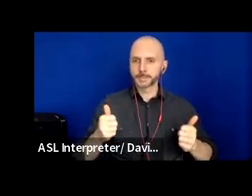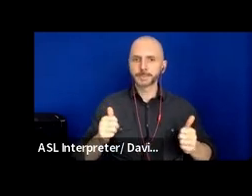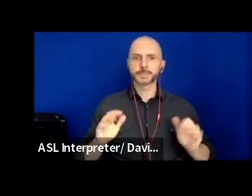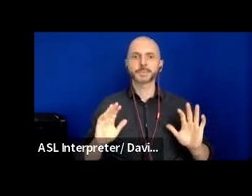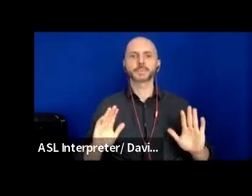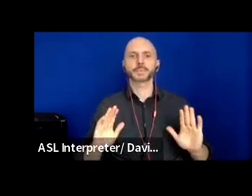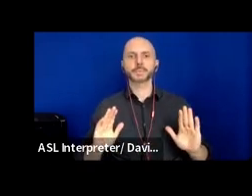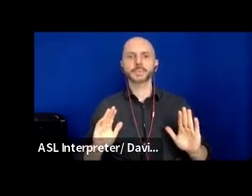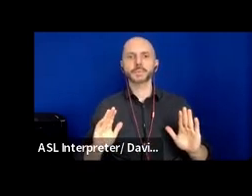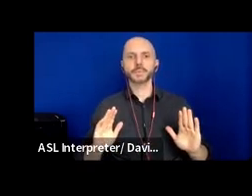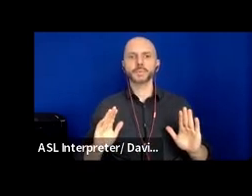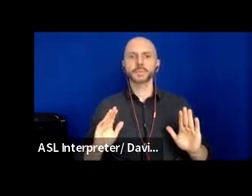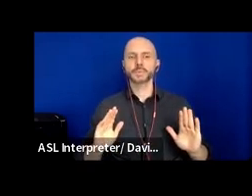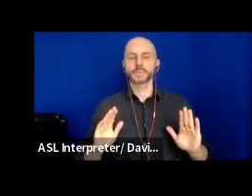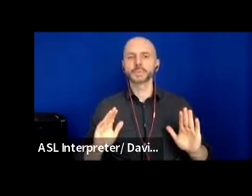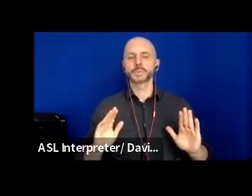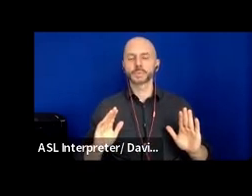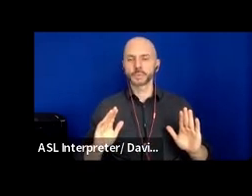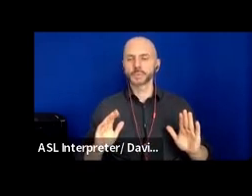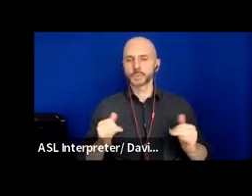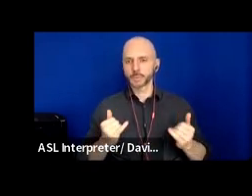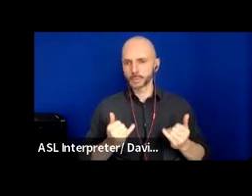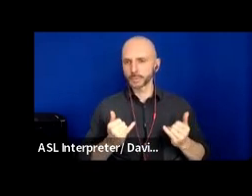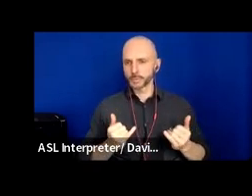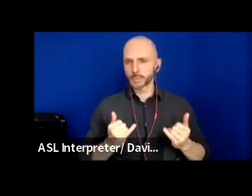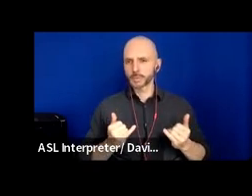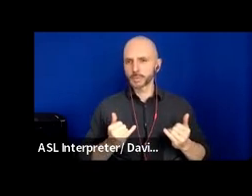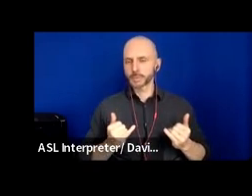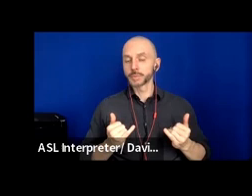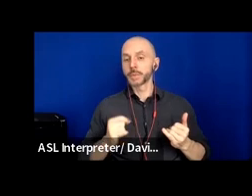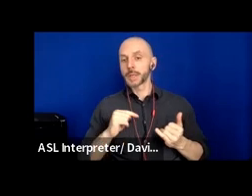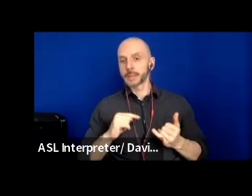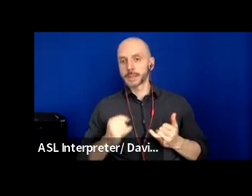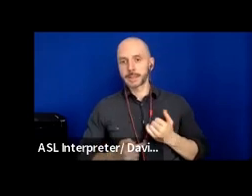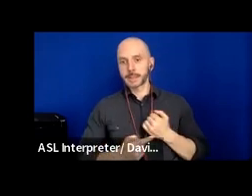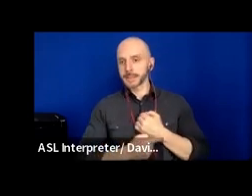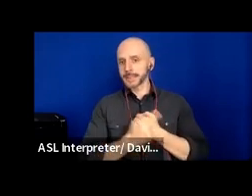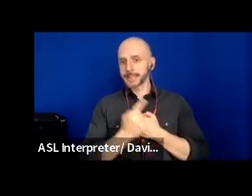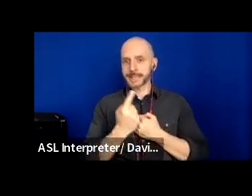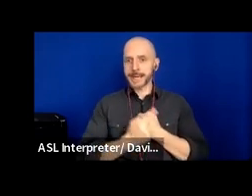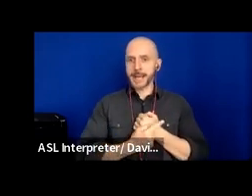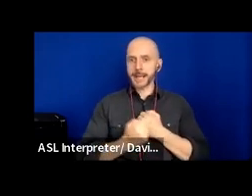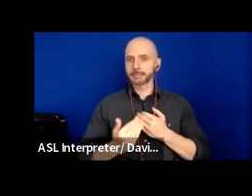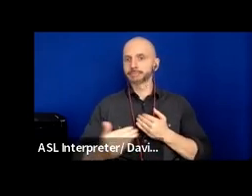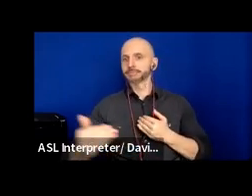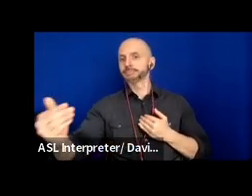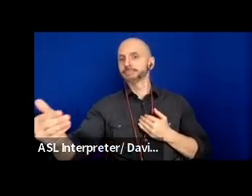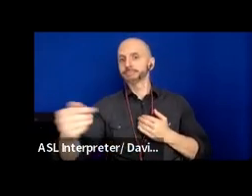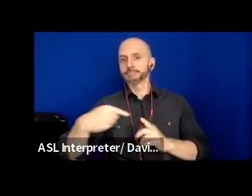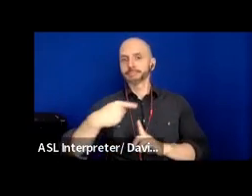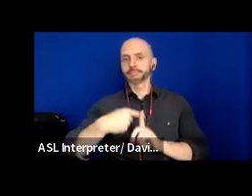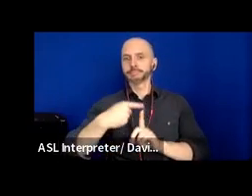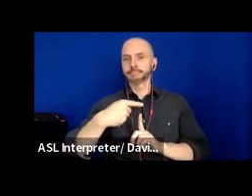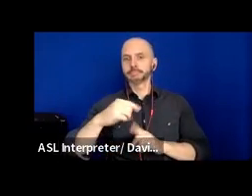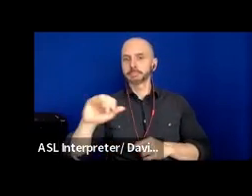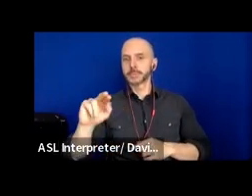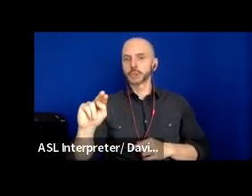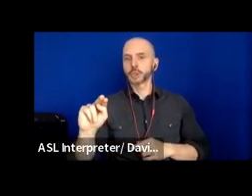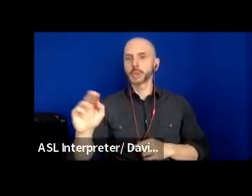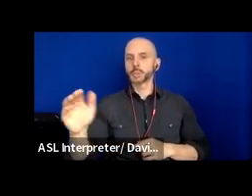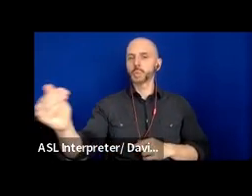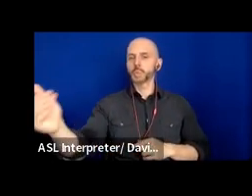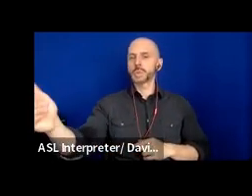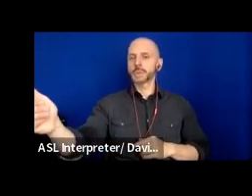have some time between now and in the new year, we have and I think, it's been put in the chat the next